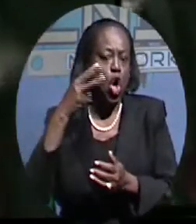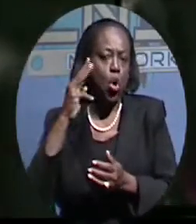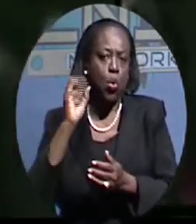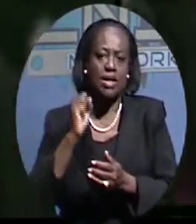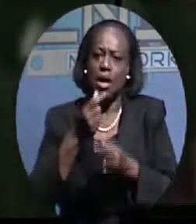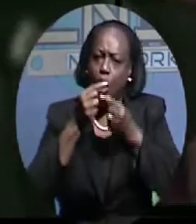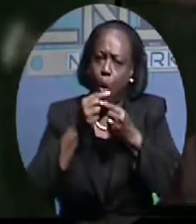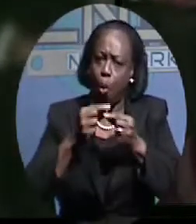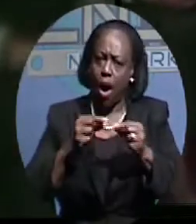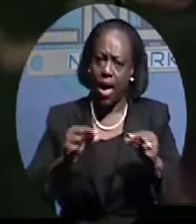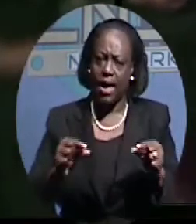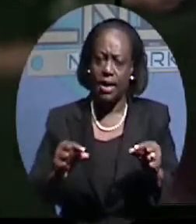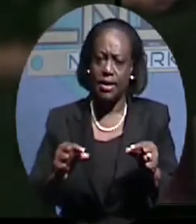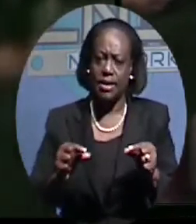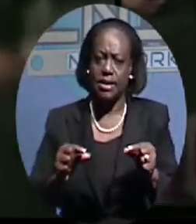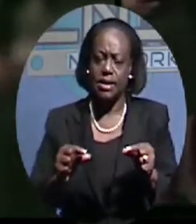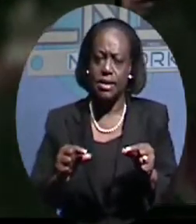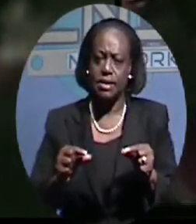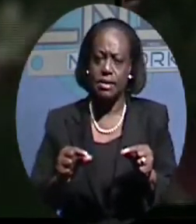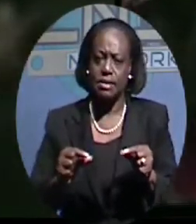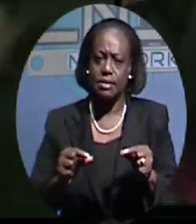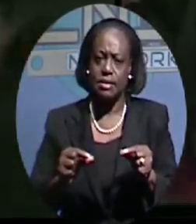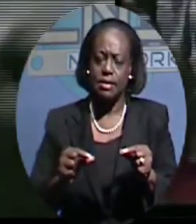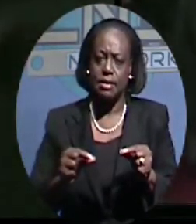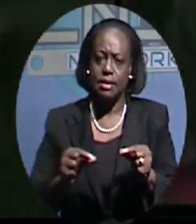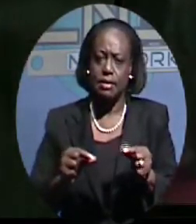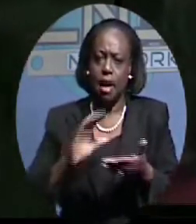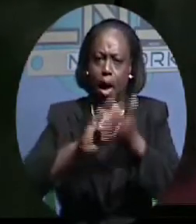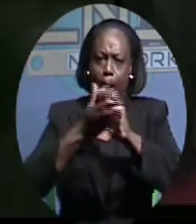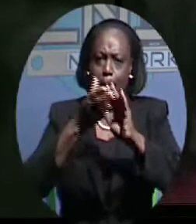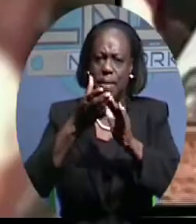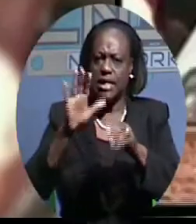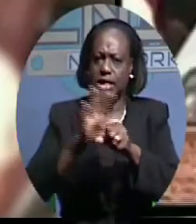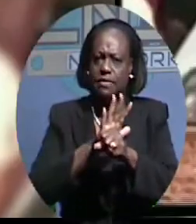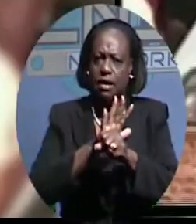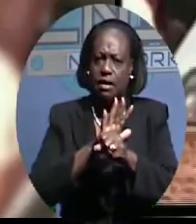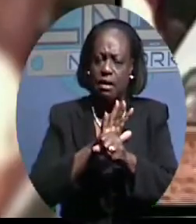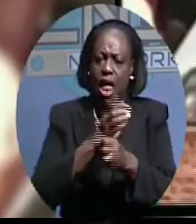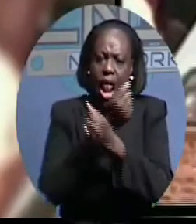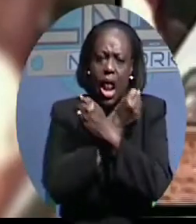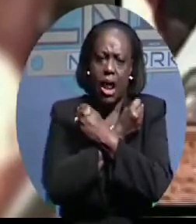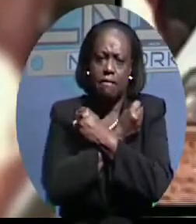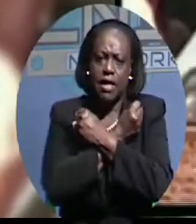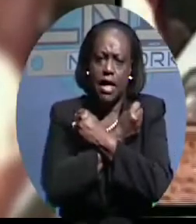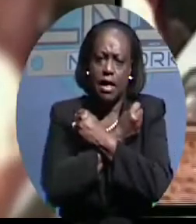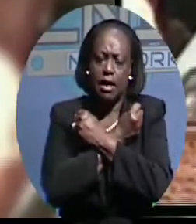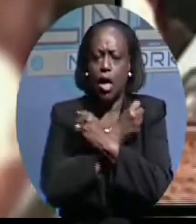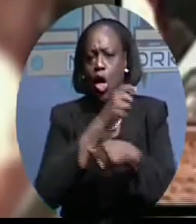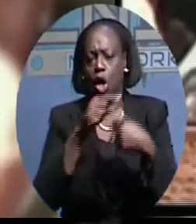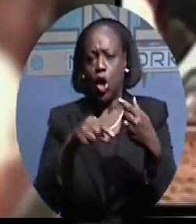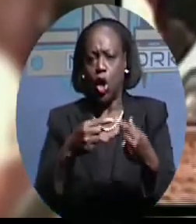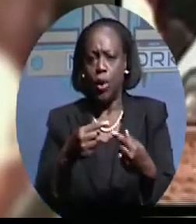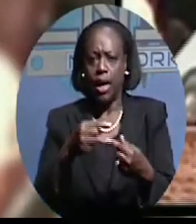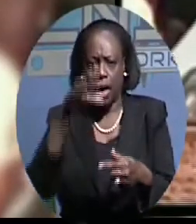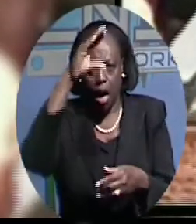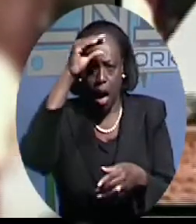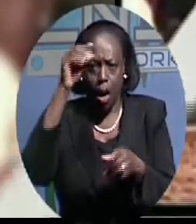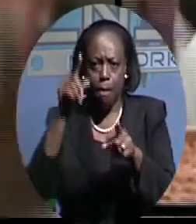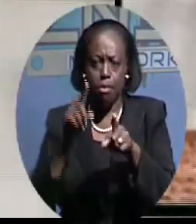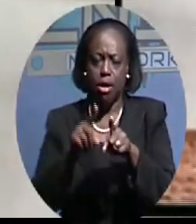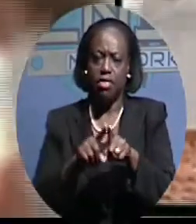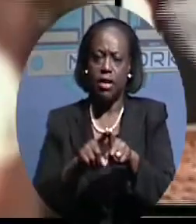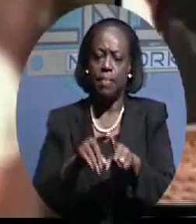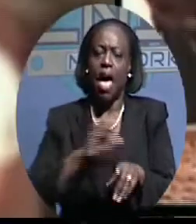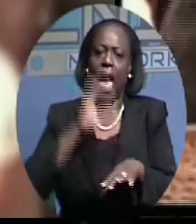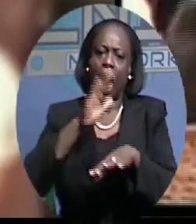a quiet, peaceful, loving, going brother.